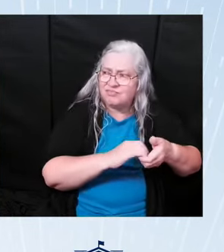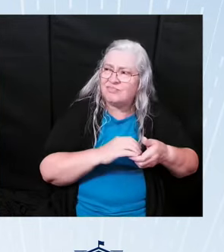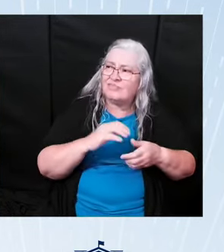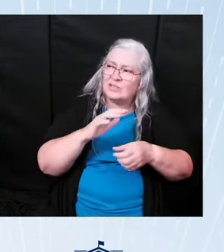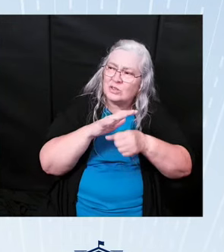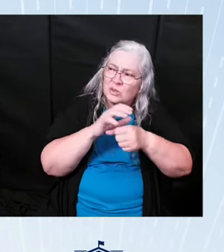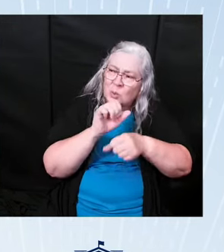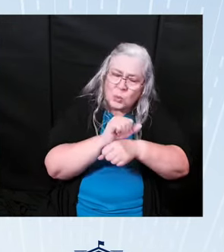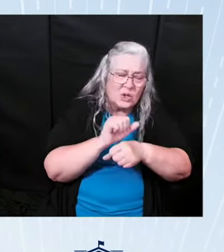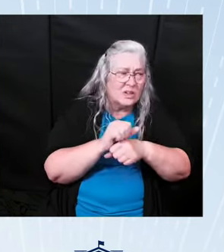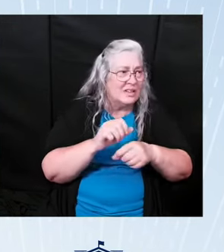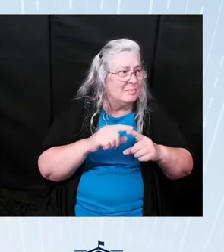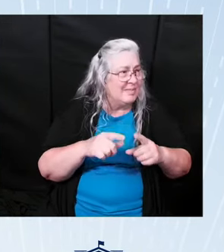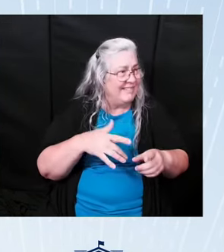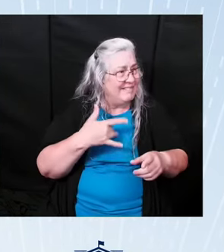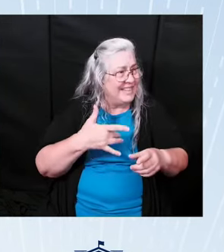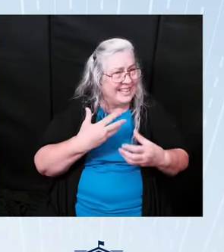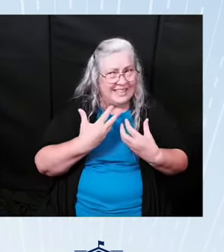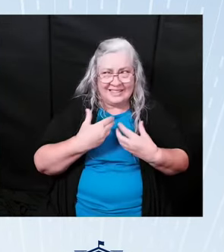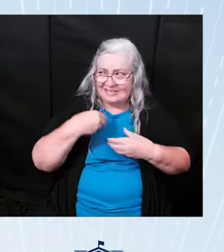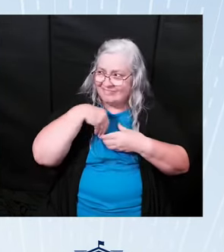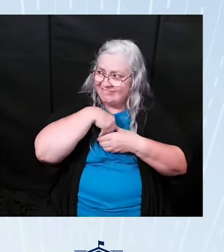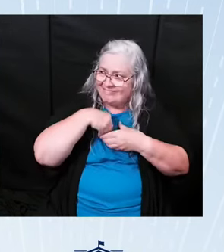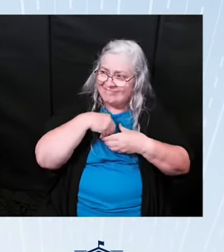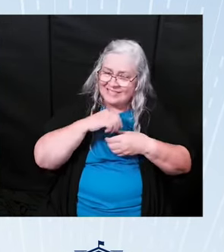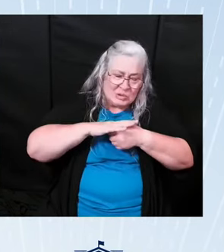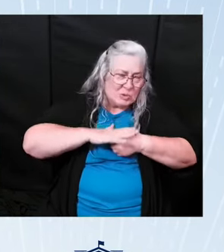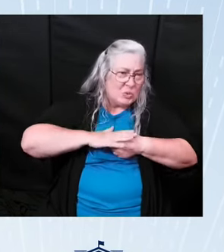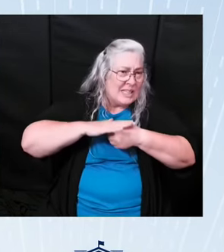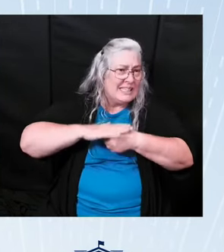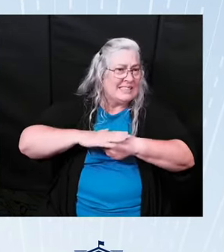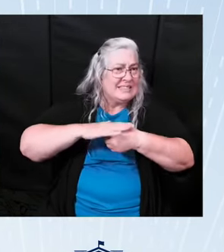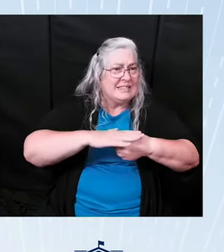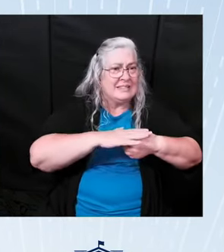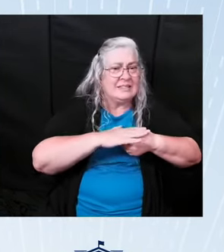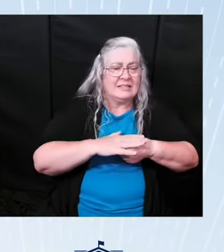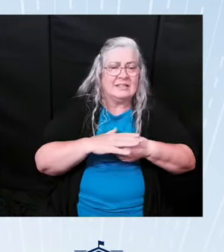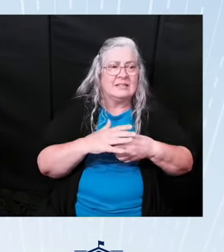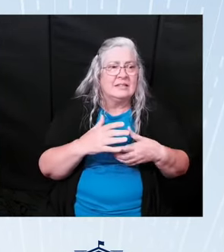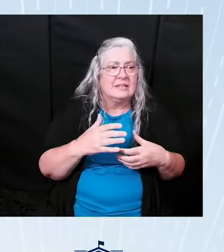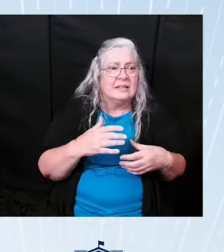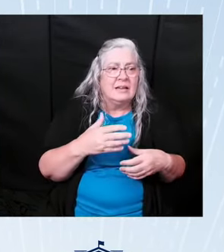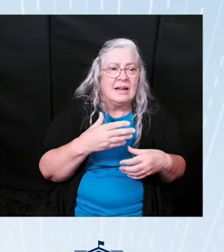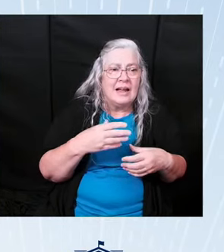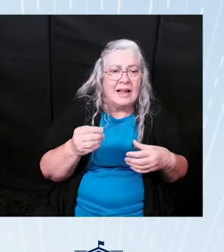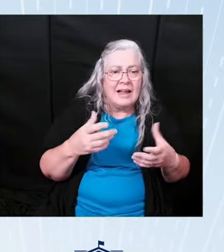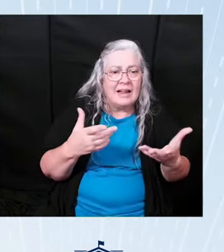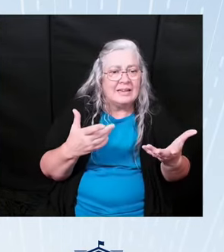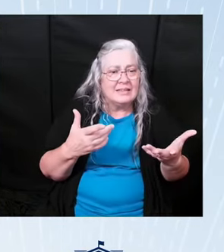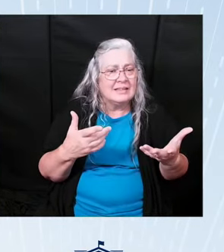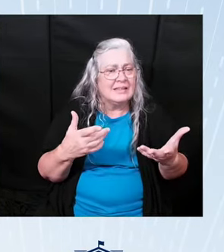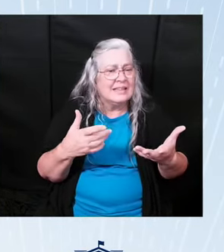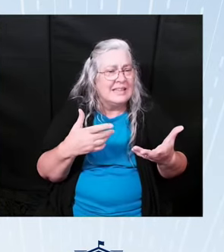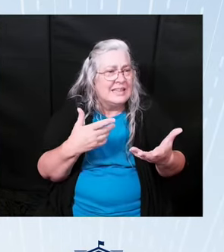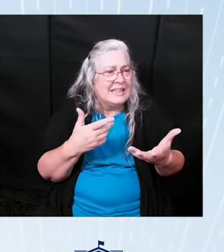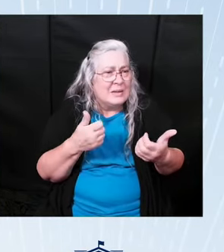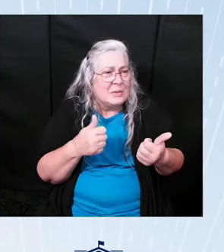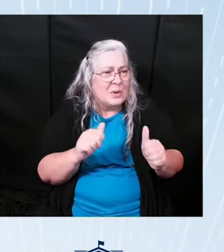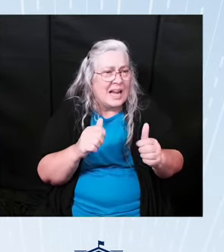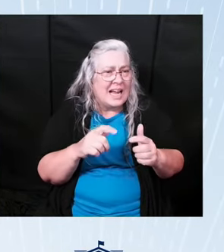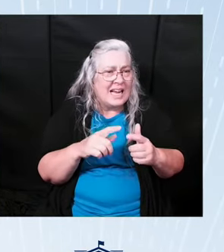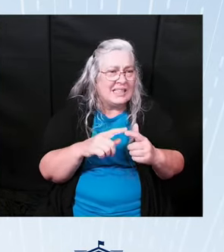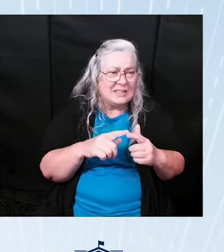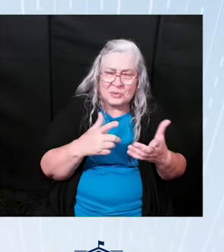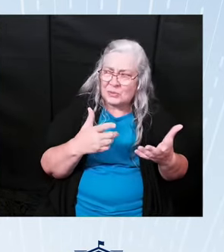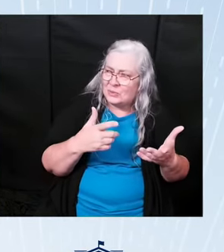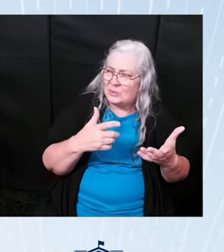things, like responding to buckling pavement on hot days during the summer, or an increased demand